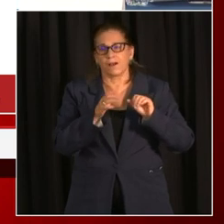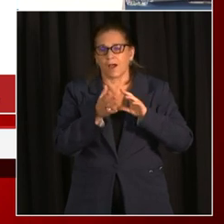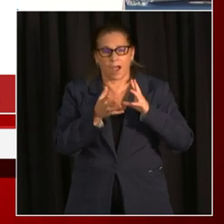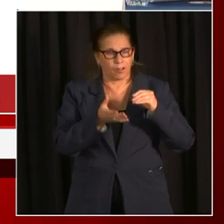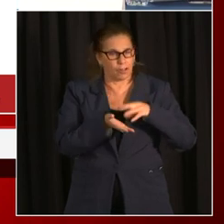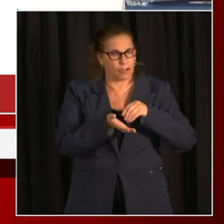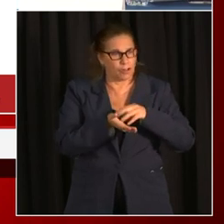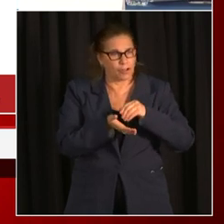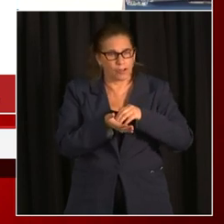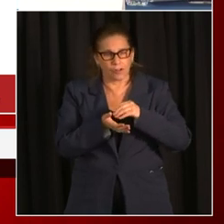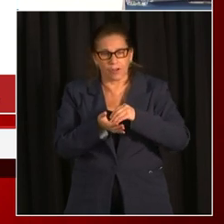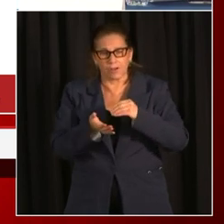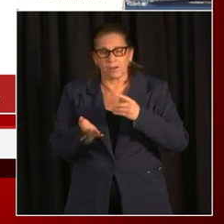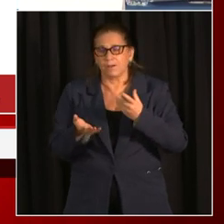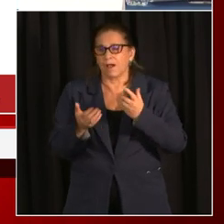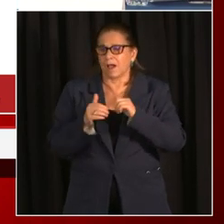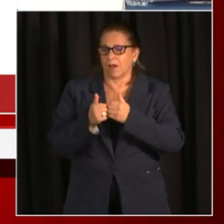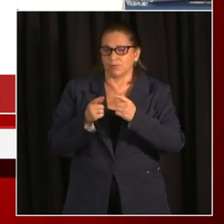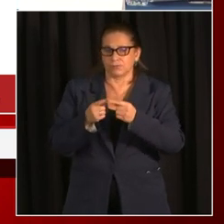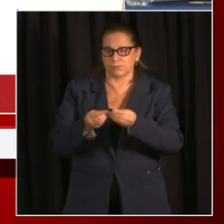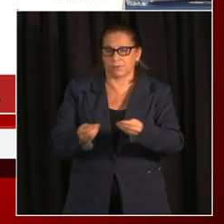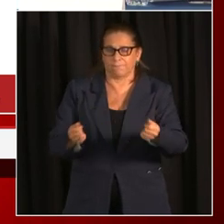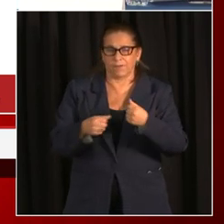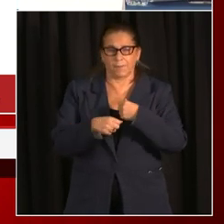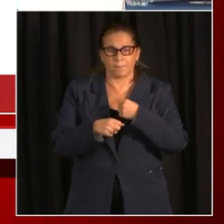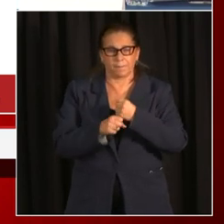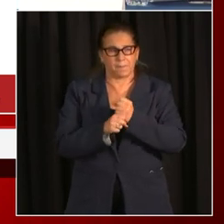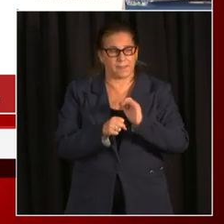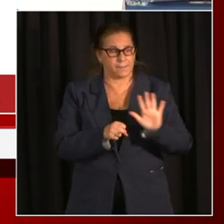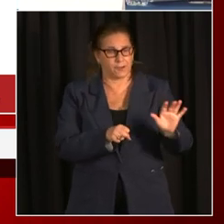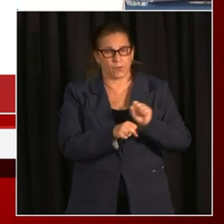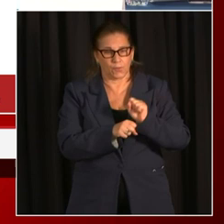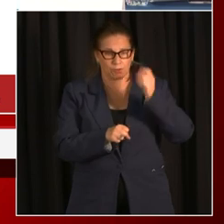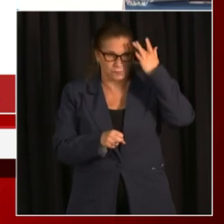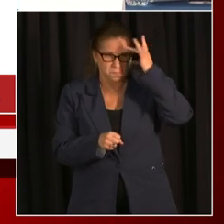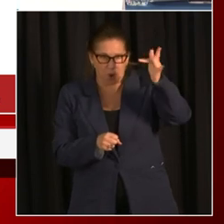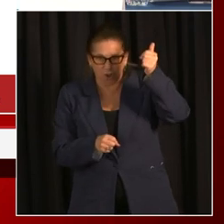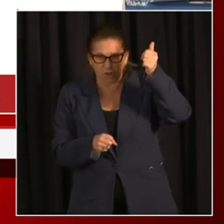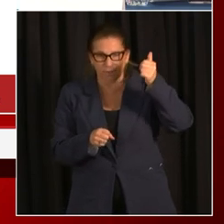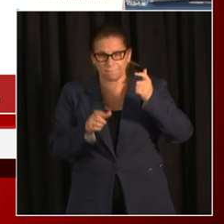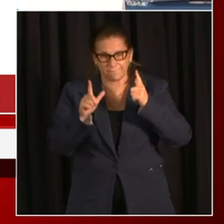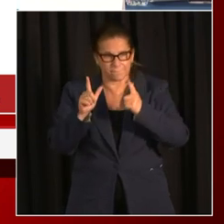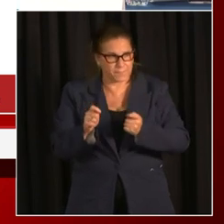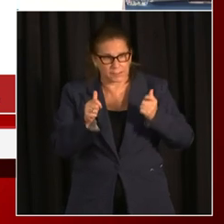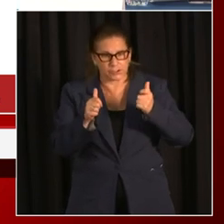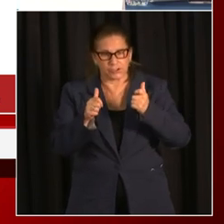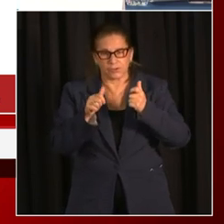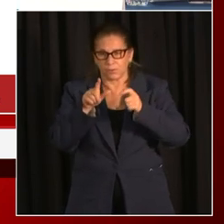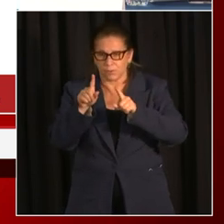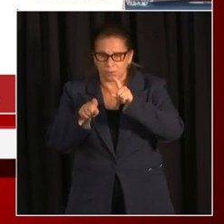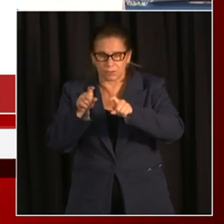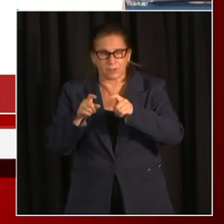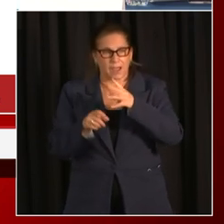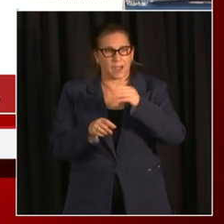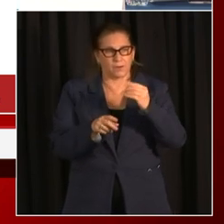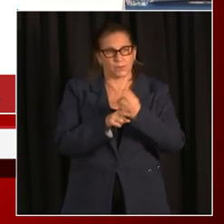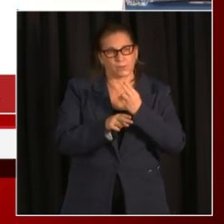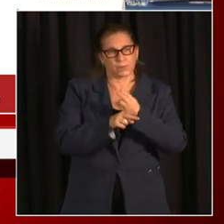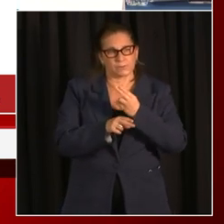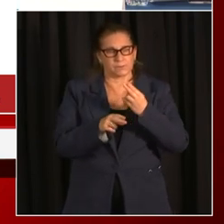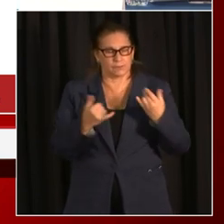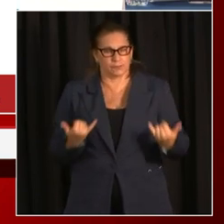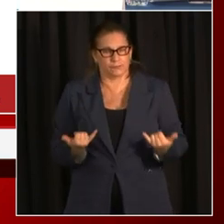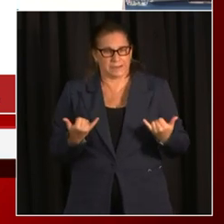smarter. So what do I mean by that? Every 2 weeks, we have the ability to update the technology. And we do a